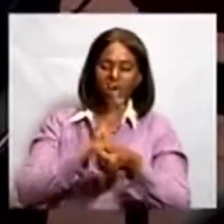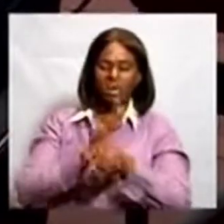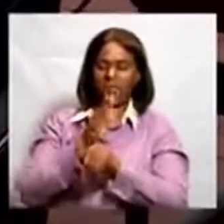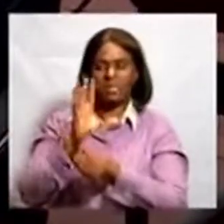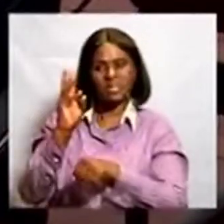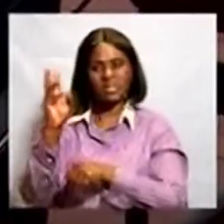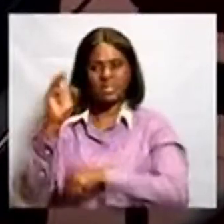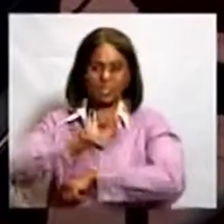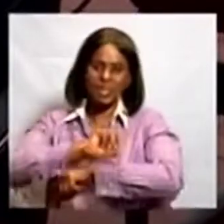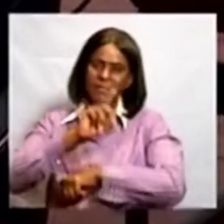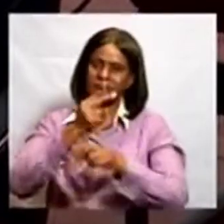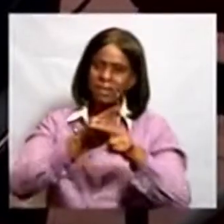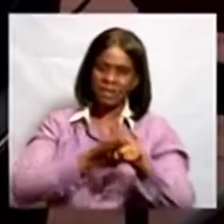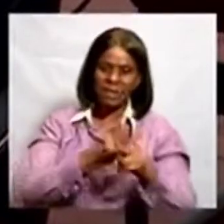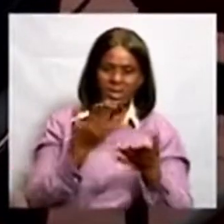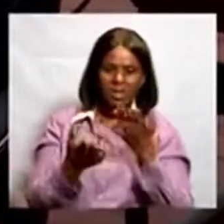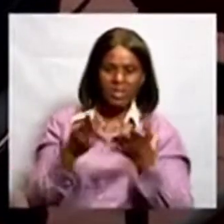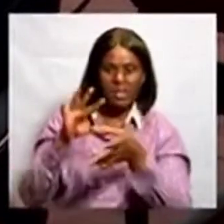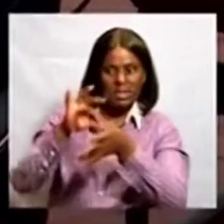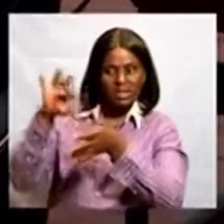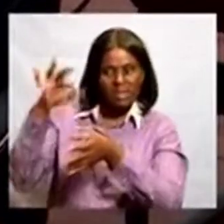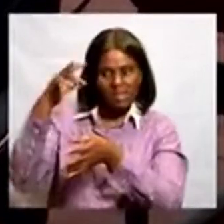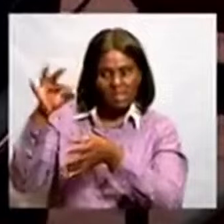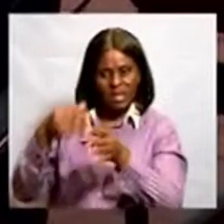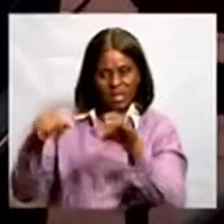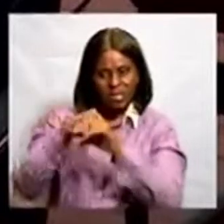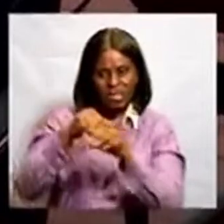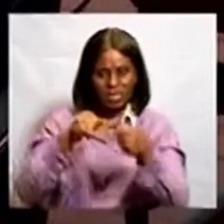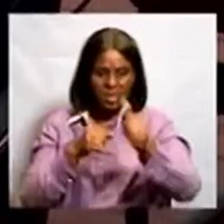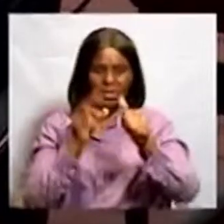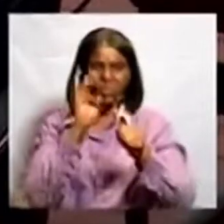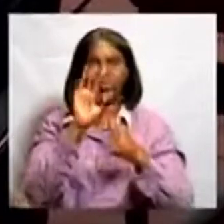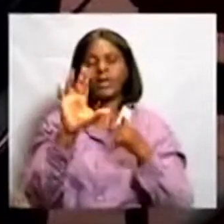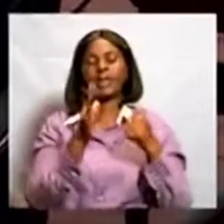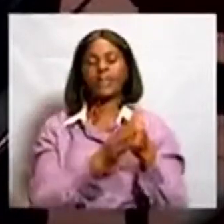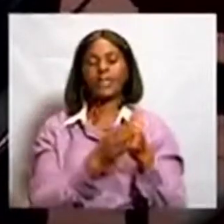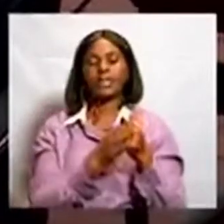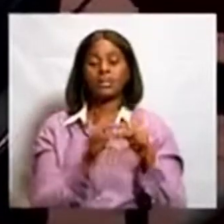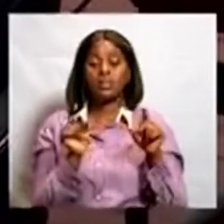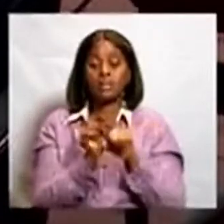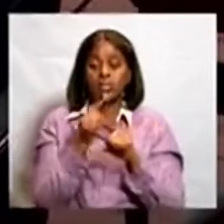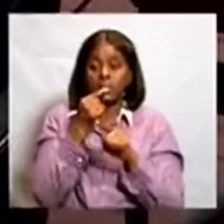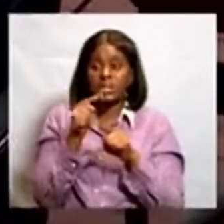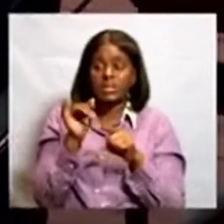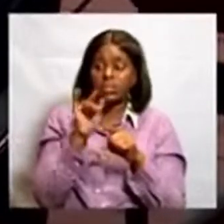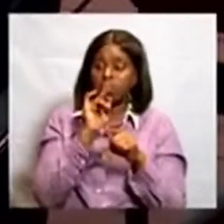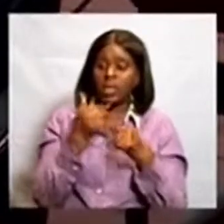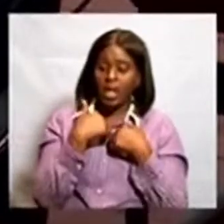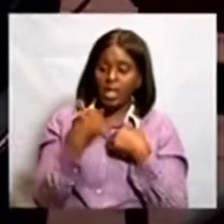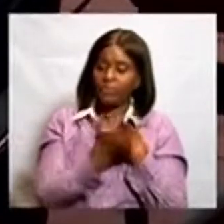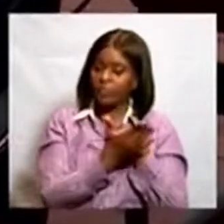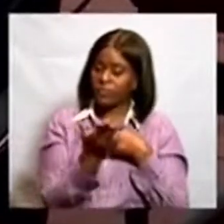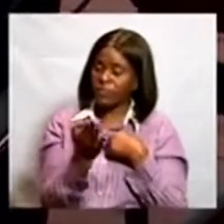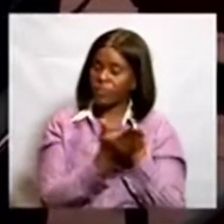months, stakeholders, including yourselves, you will come back to say, see, there are these